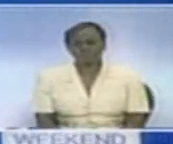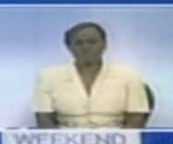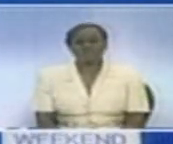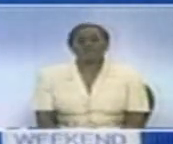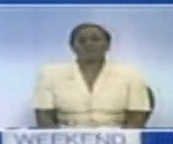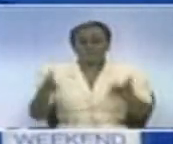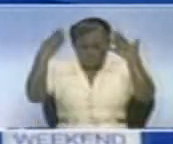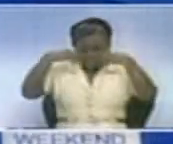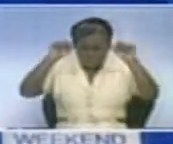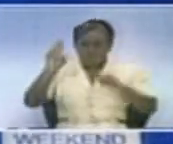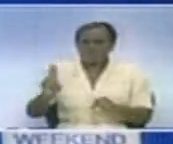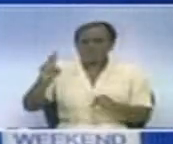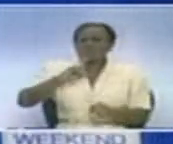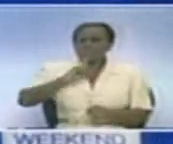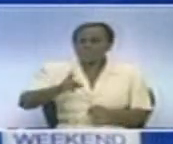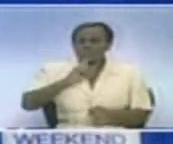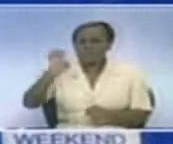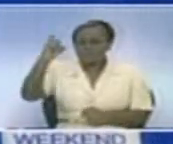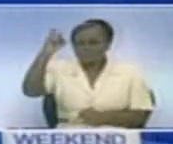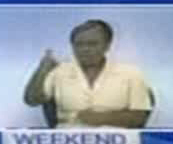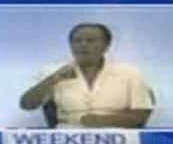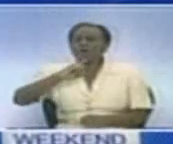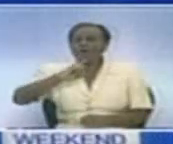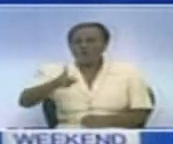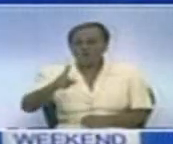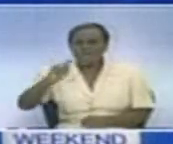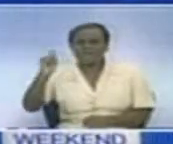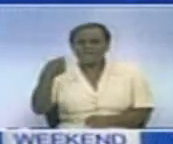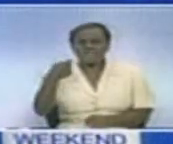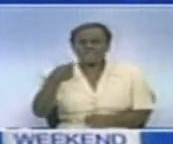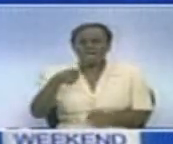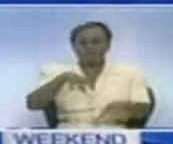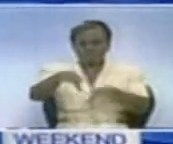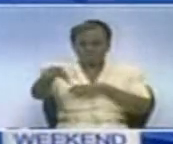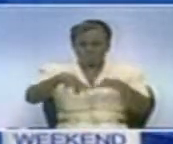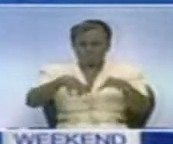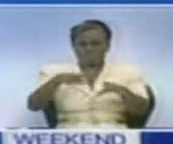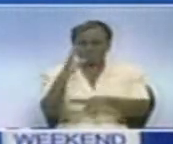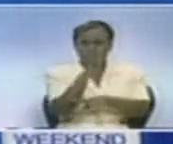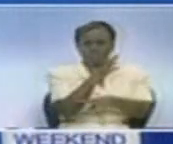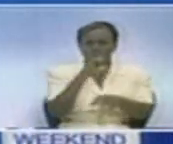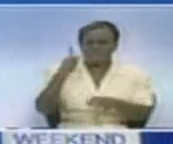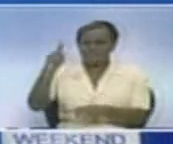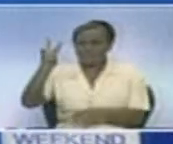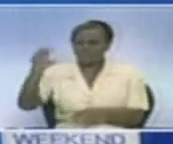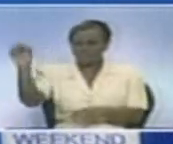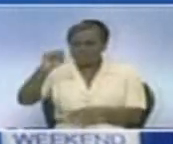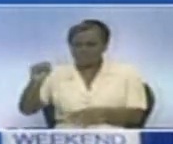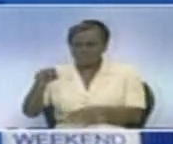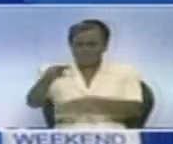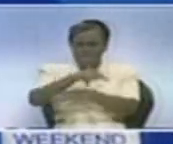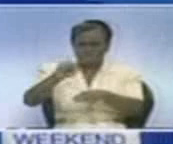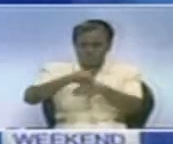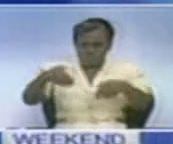President Uhuru Kenyatta has issued an executive order placing the Kenya Wildlife Service, Kenya Forest Service, the National